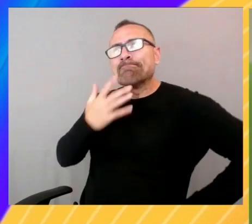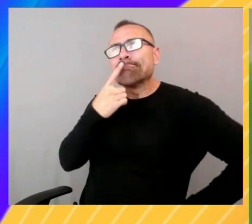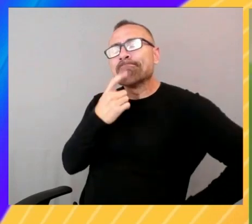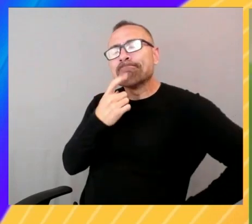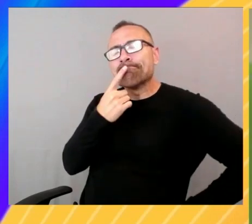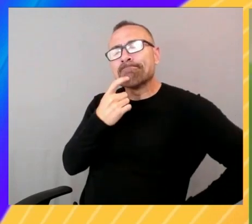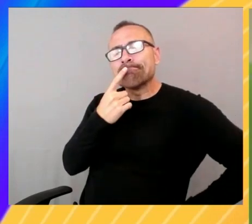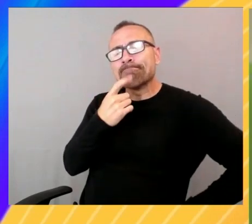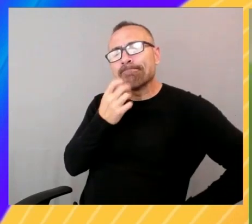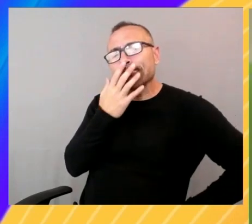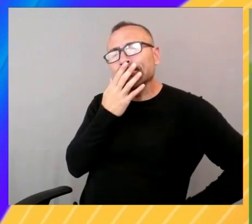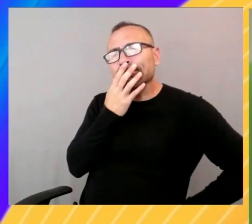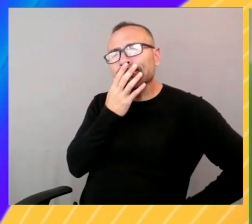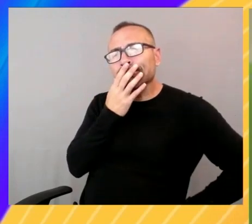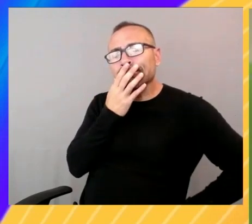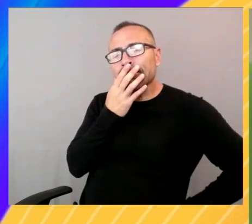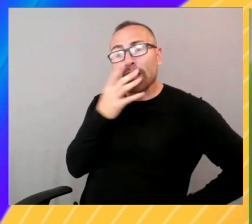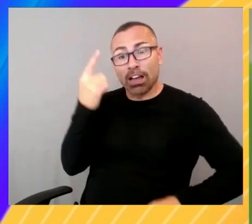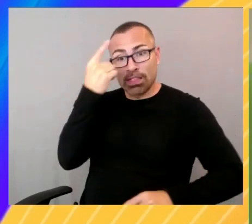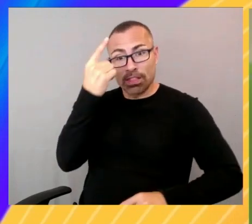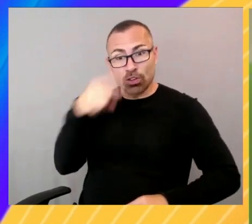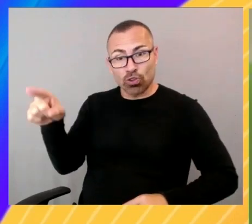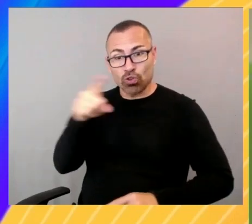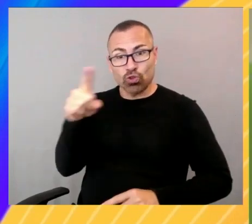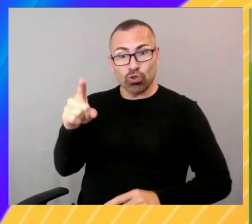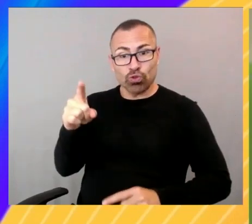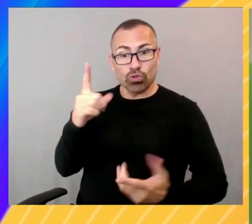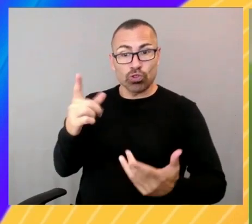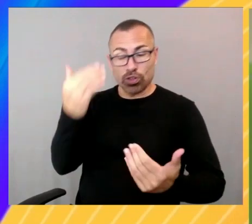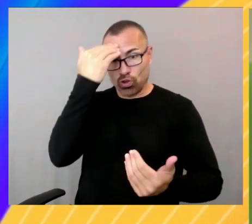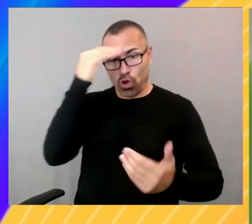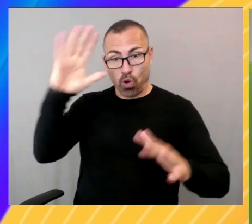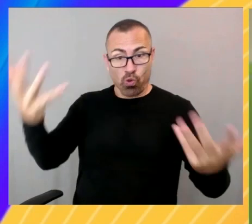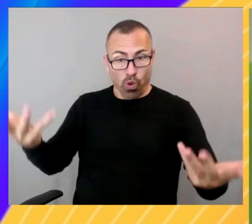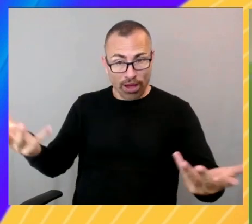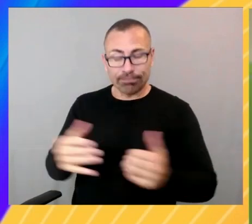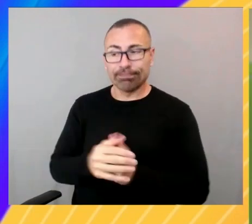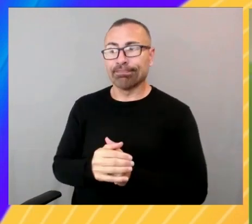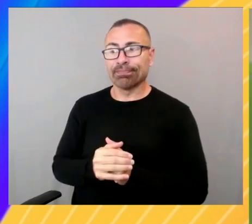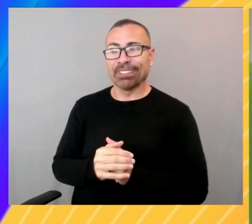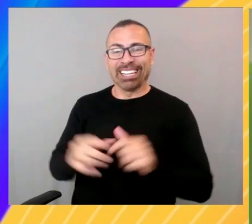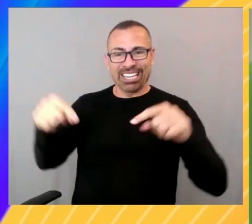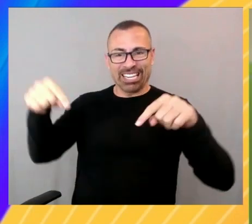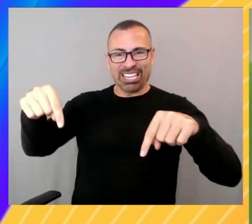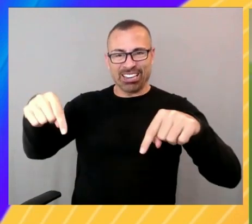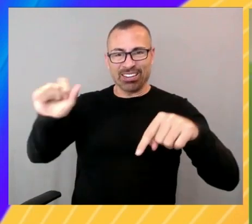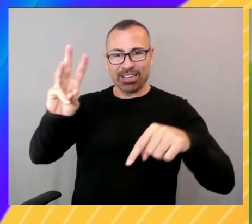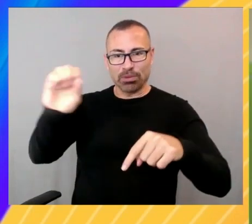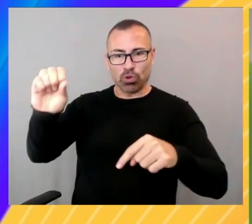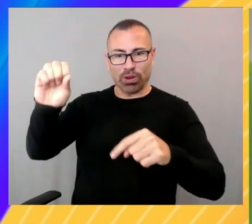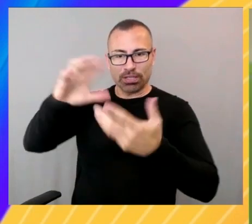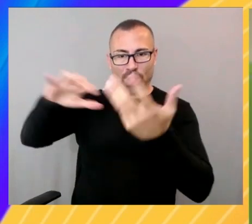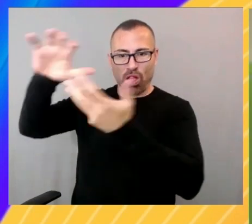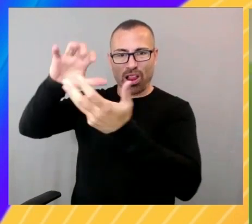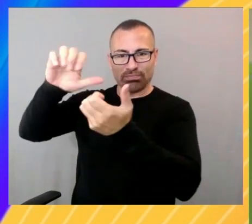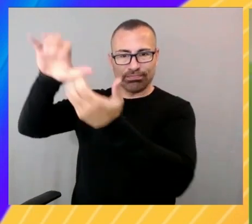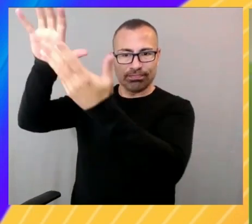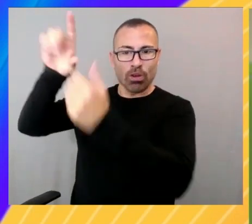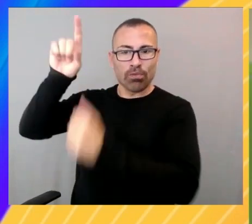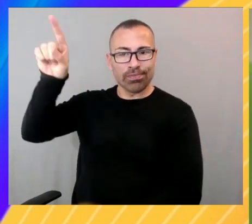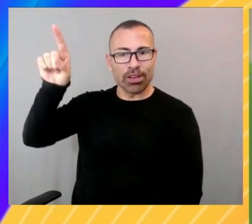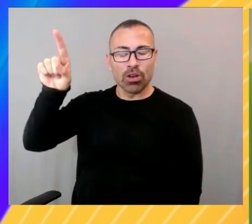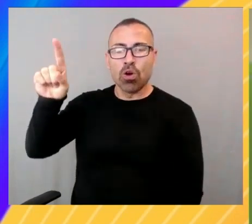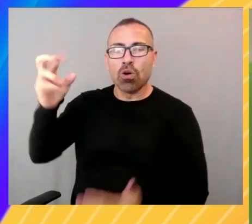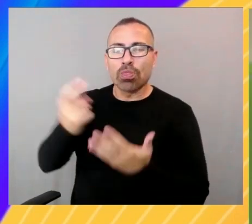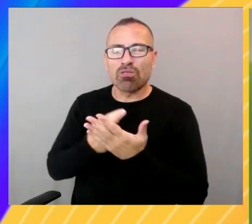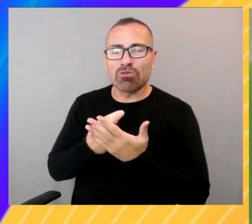all of this is there is just a tremendous amount of resources here. It's endless. Whether it's the migration team or